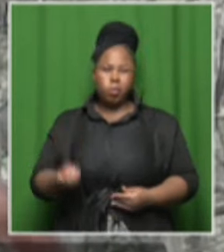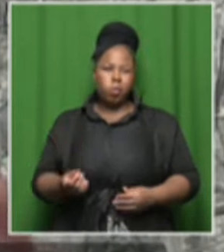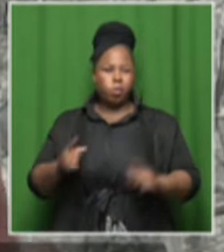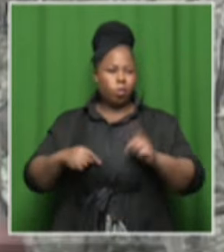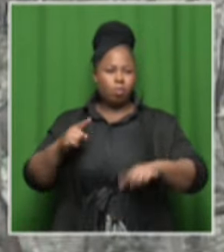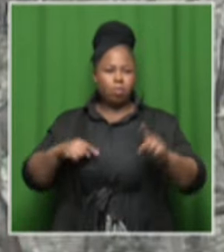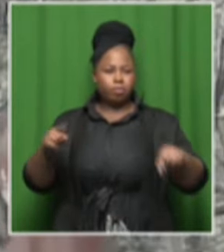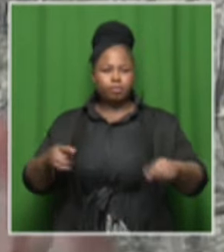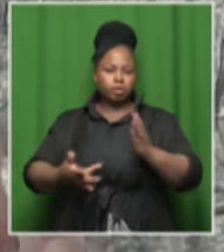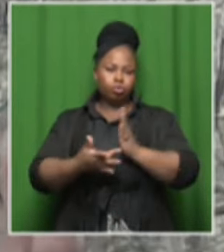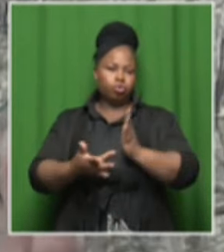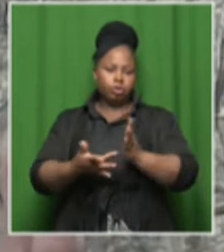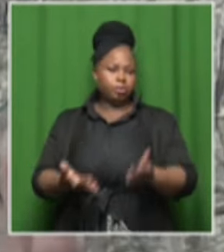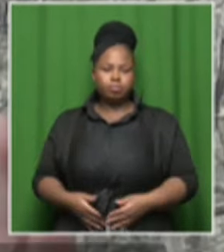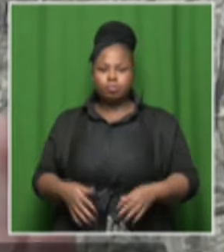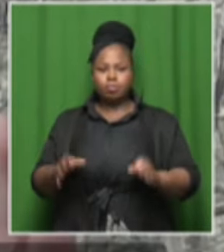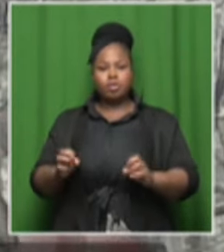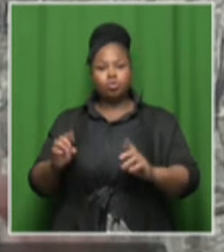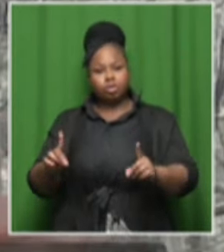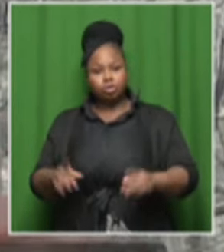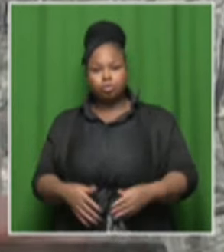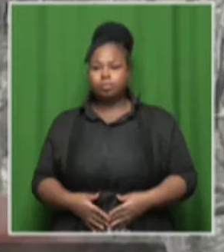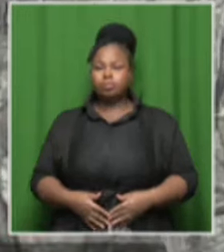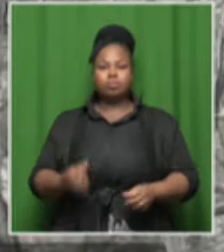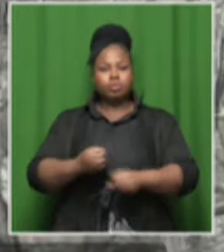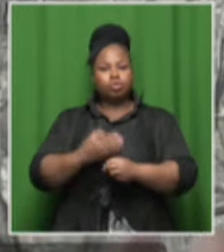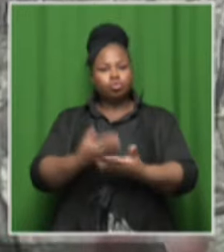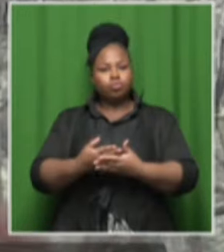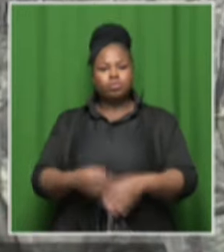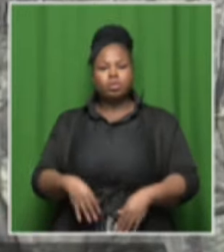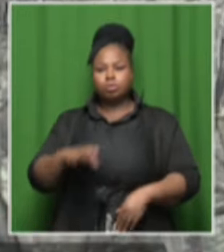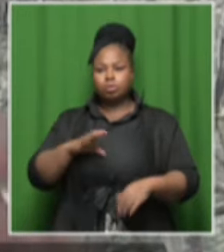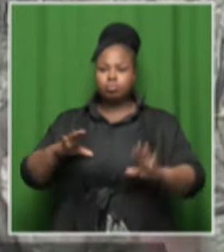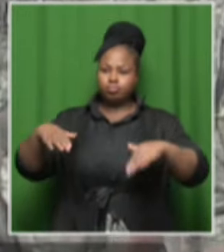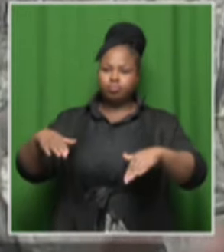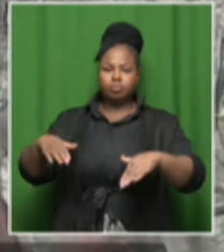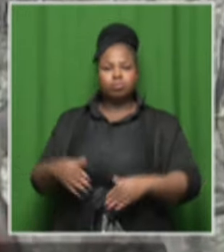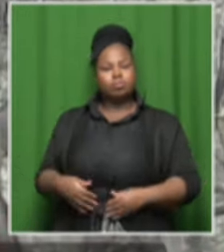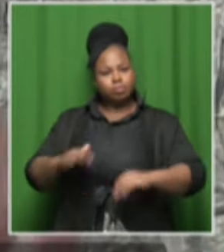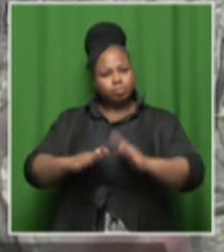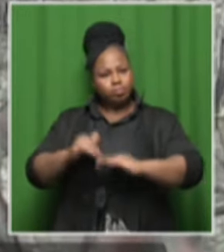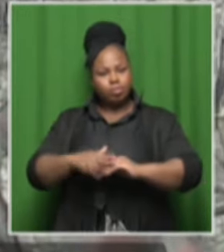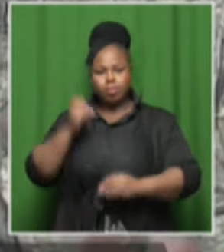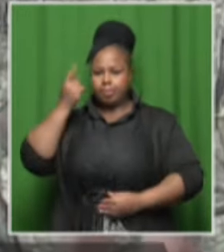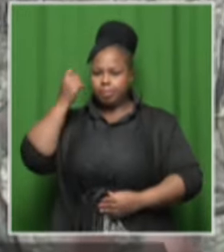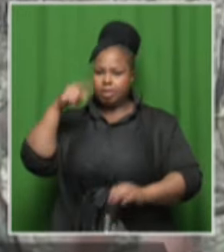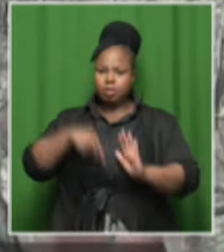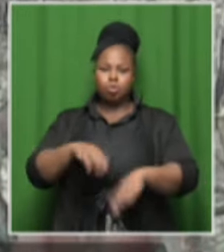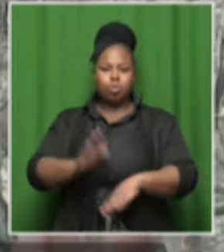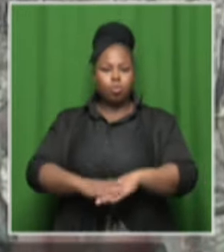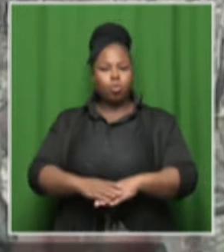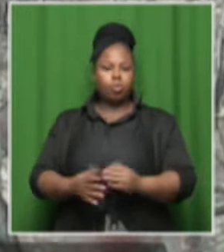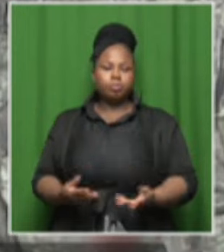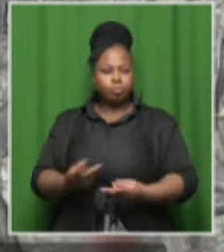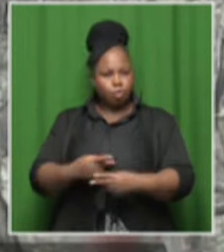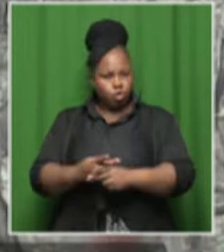digital, education and building a workforce that is capable to build the digital products, understand digital products, secure digital products, is